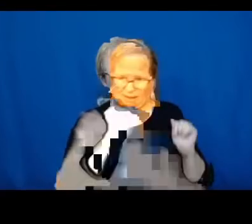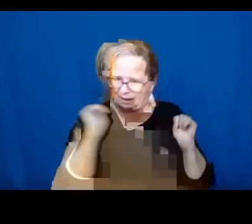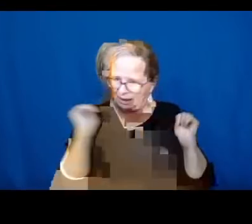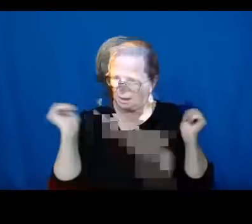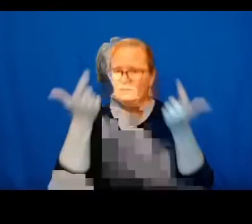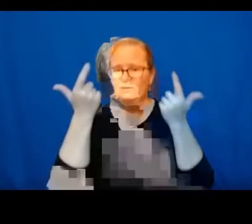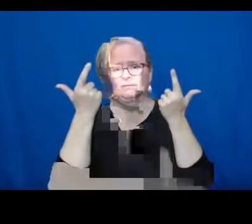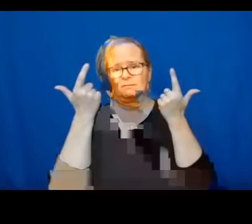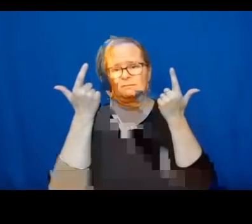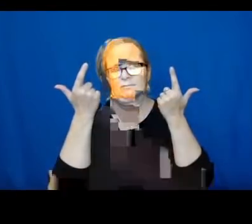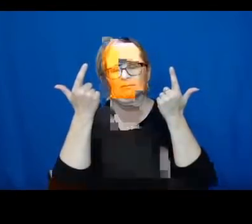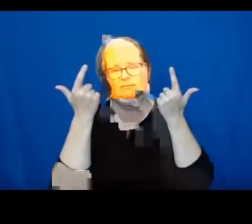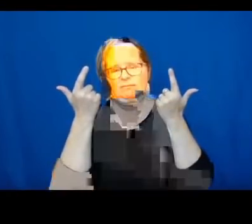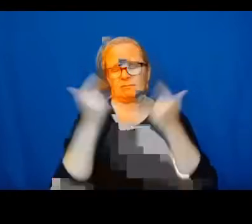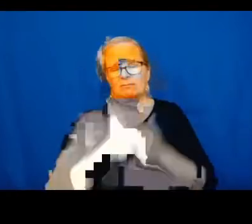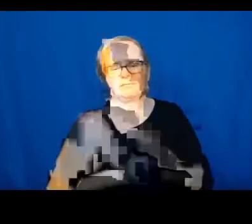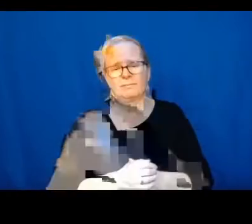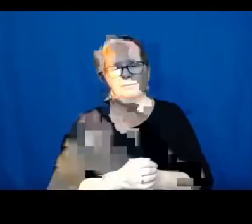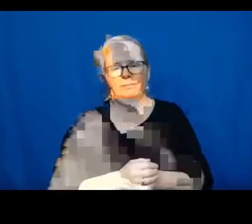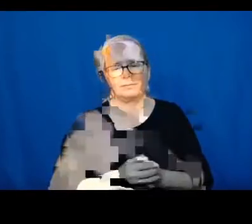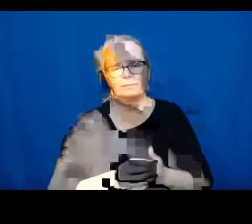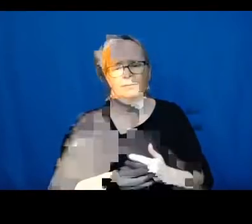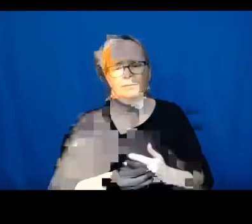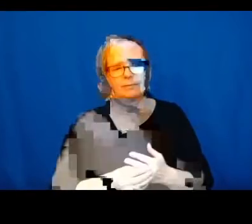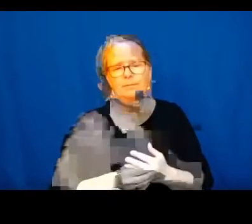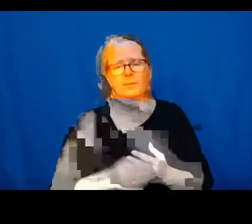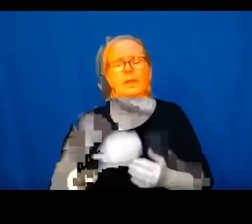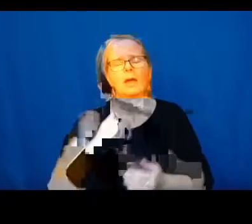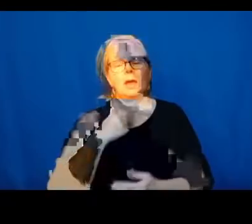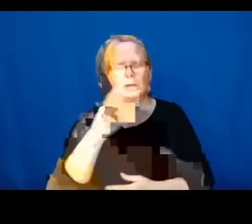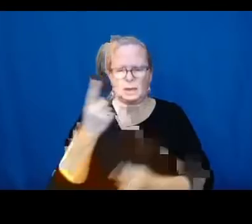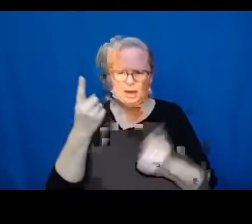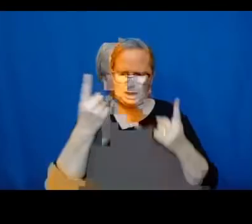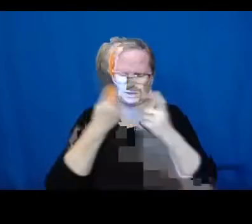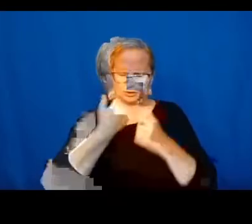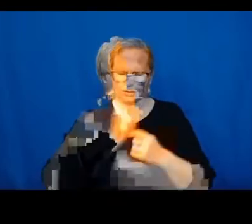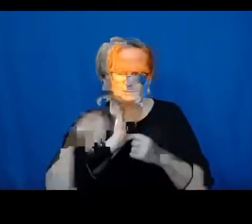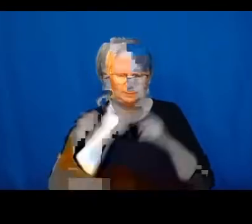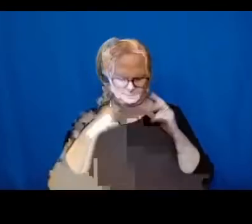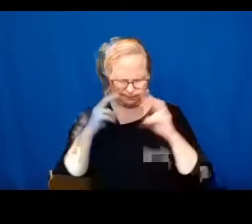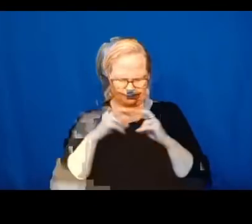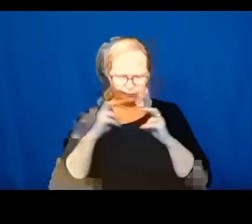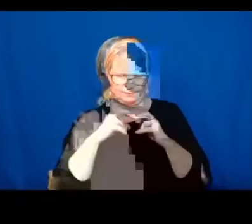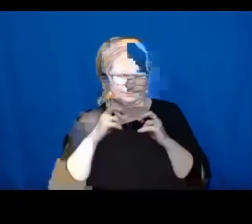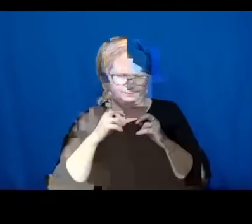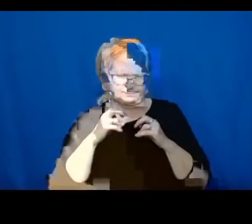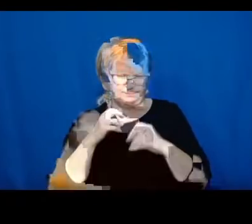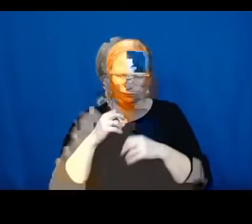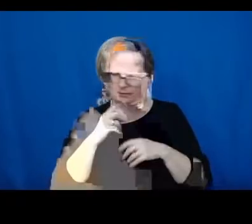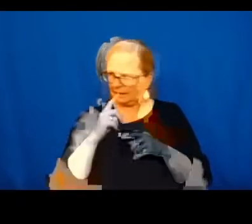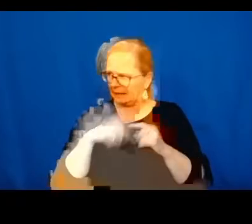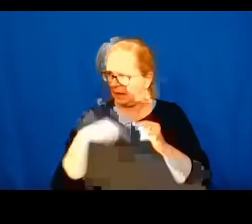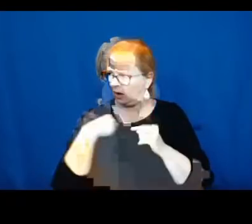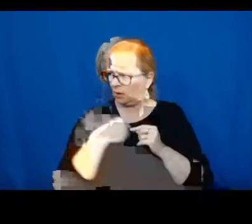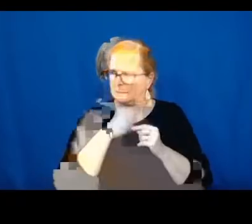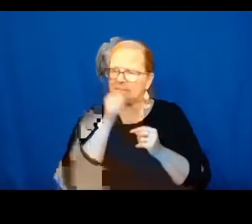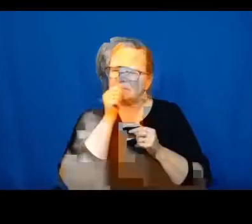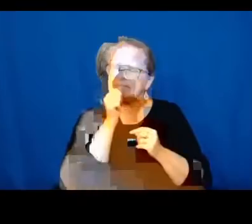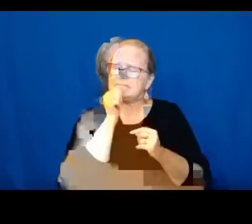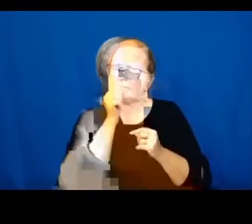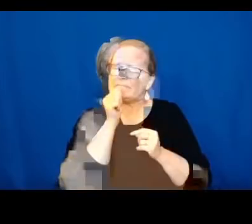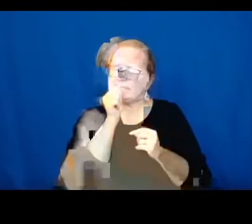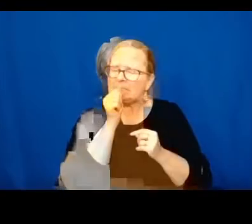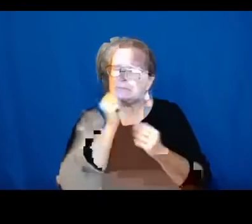incapable of tolerating something that is a little bit, we perceive as